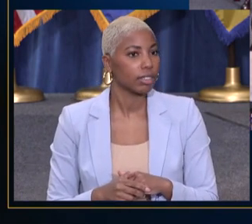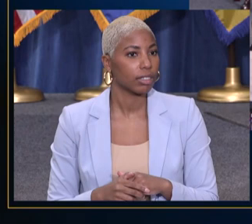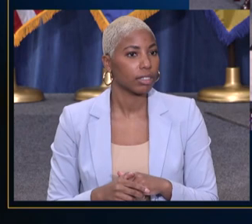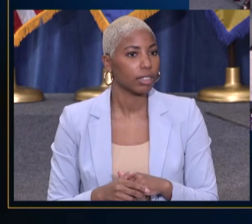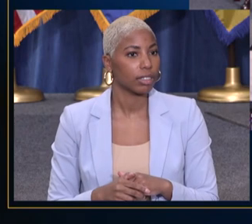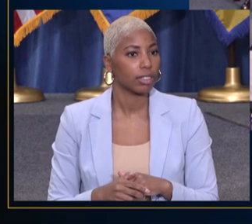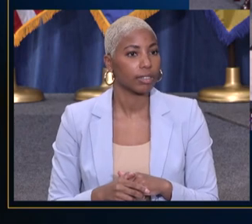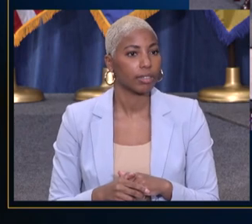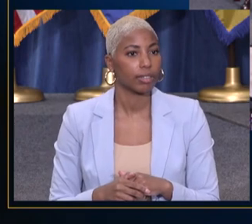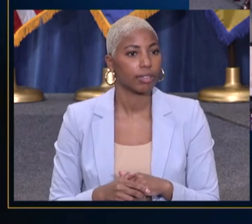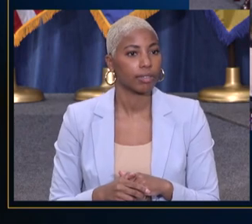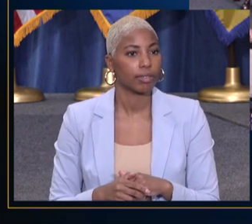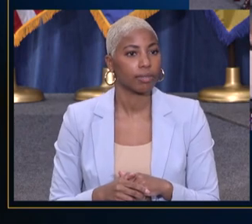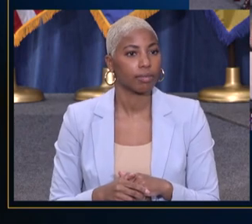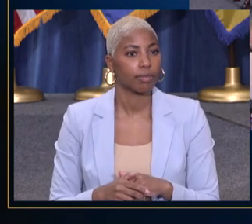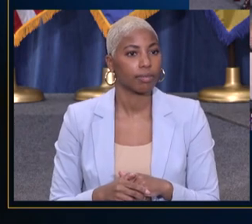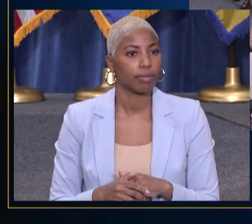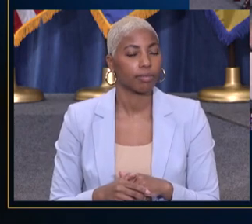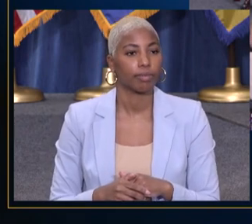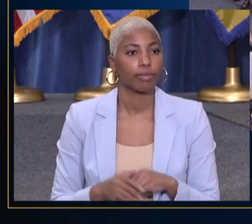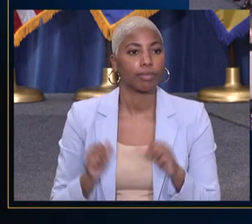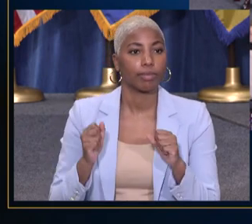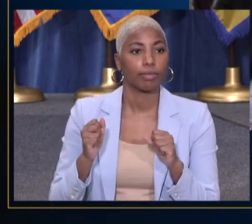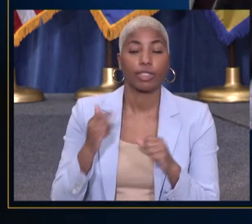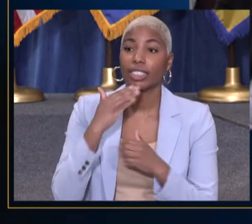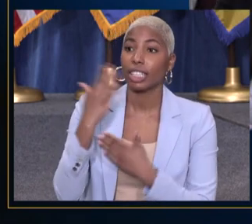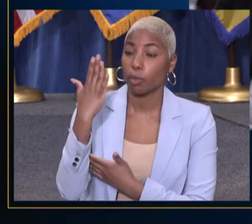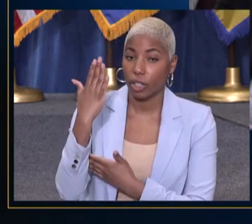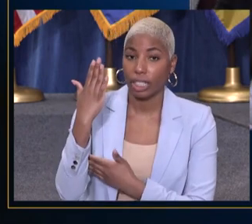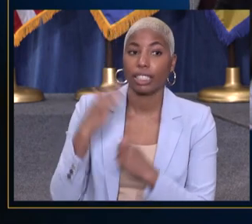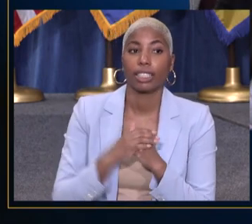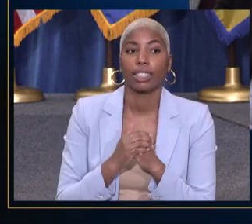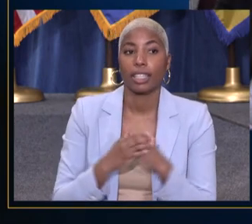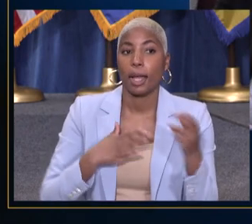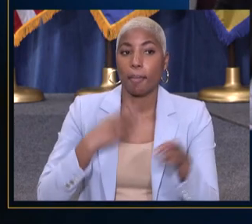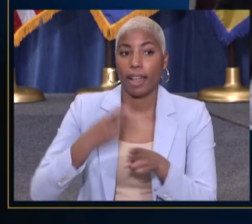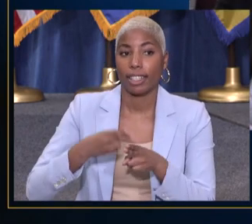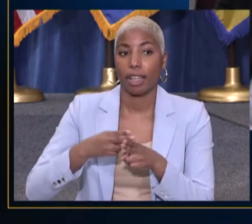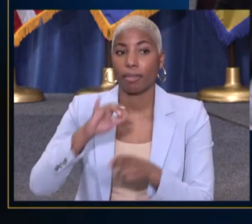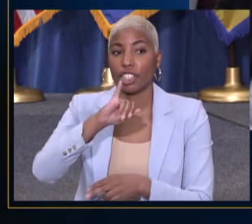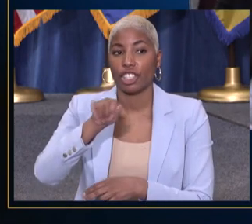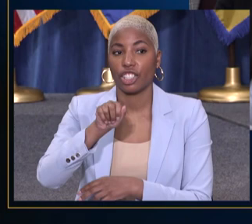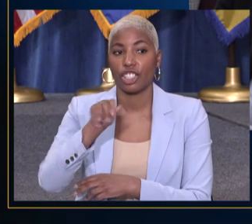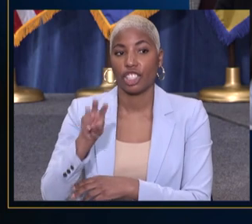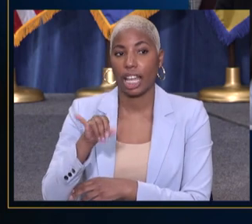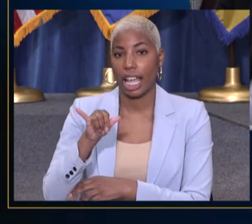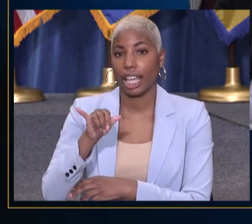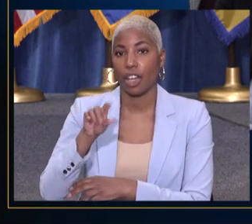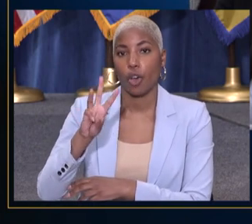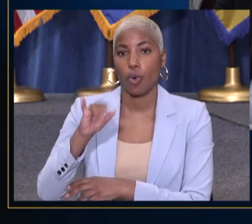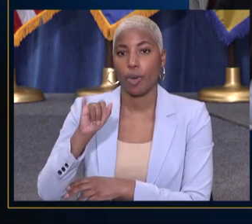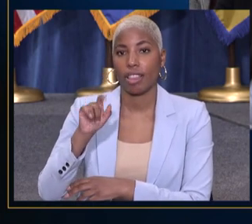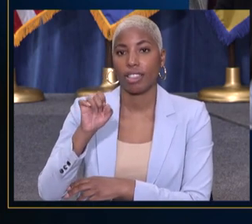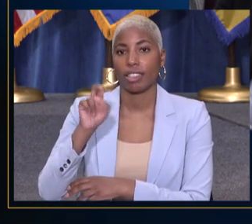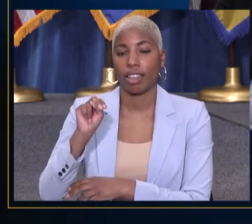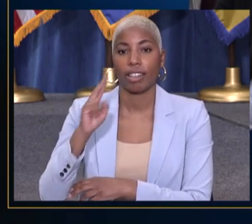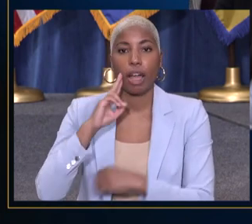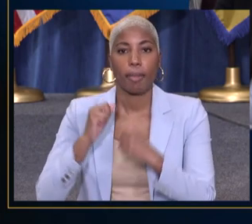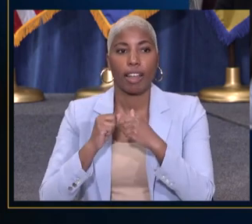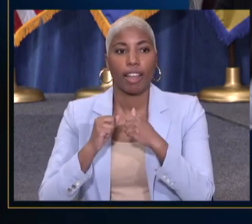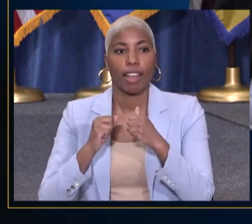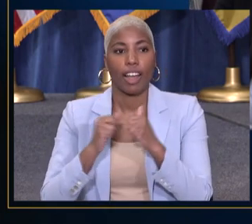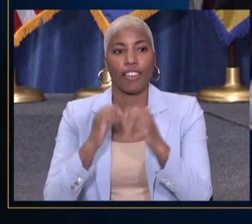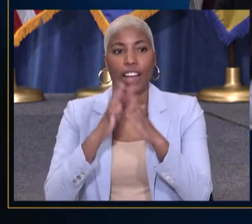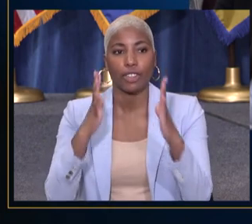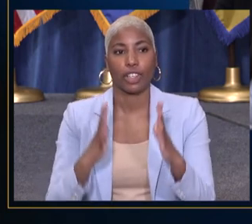Good morning. Is this on? You guys hear me? Okay, great. Good morning. My name is Jay Wilson. I'm the founder of Melanated Moms. I'm really excited